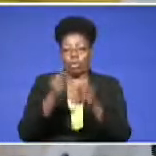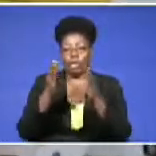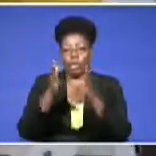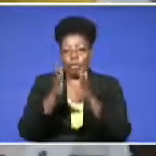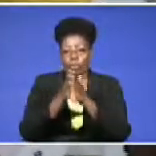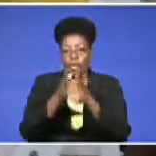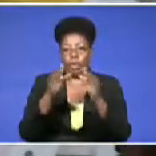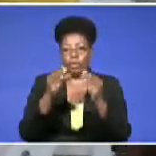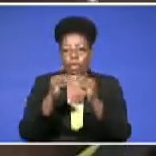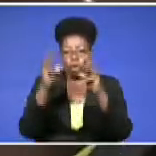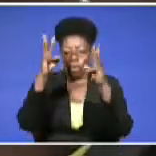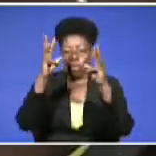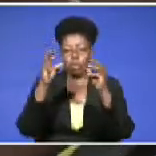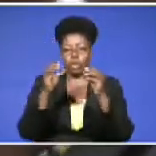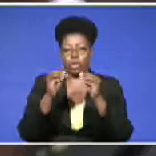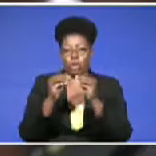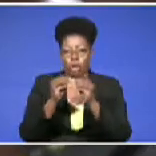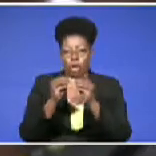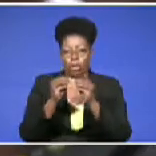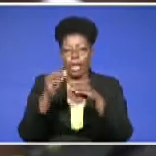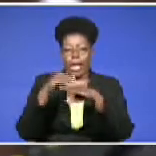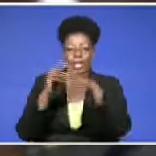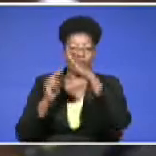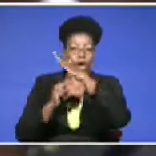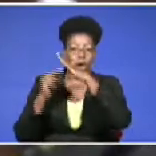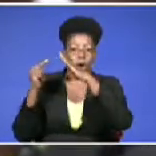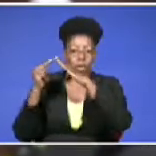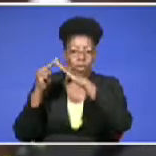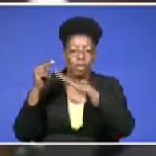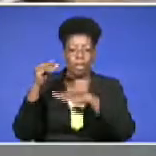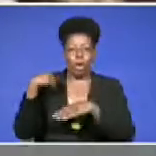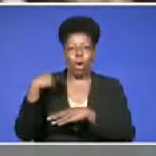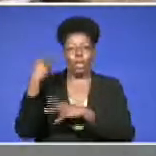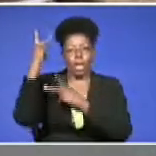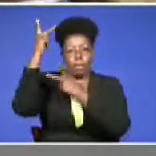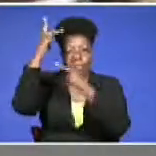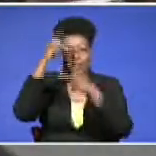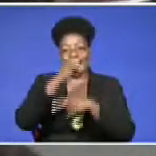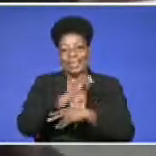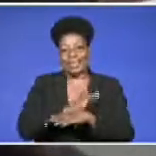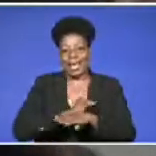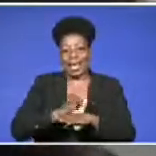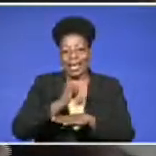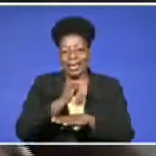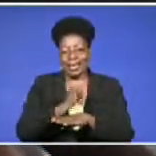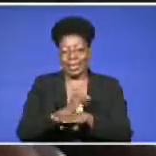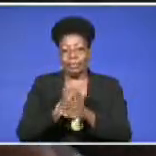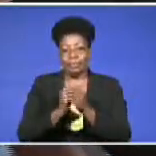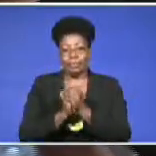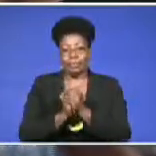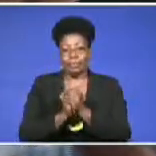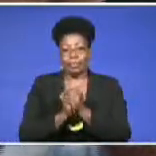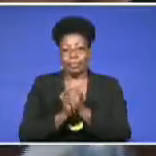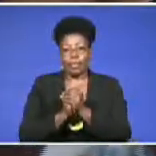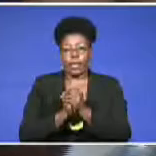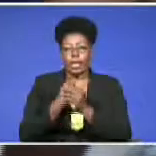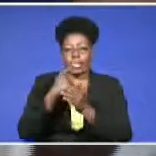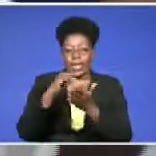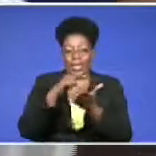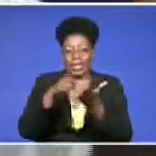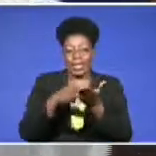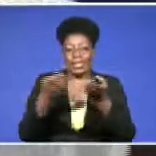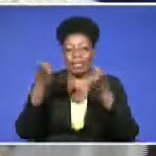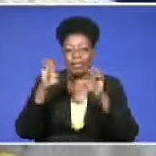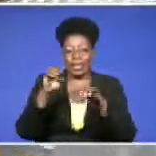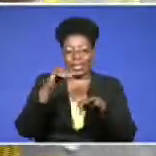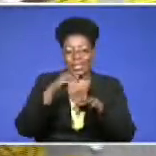and workshop at the Warwick Hotel in Paradise Island Saturday morning. Event host Minister Patrice Bain says the event comes at a